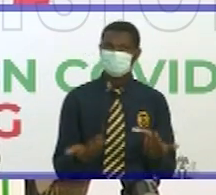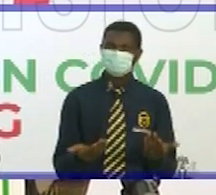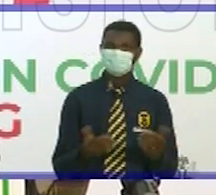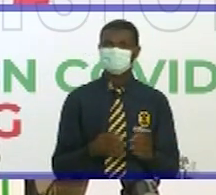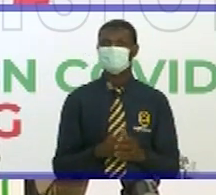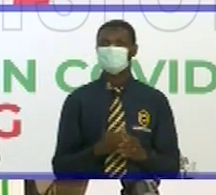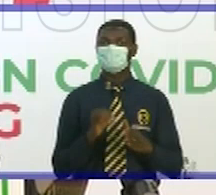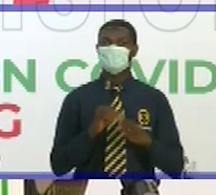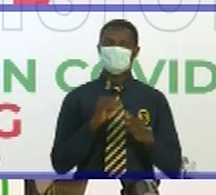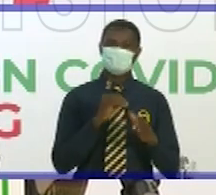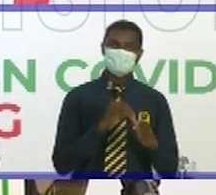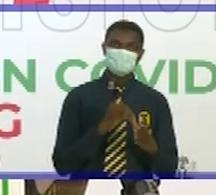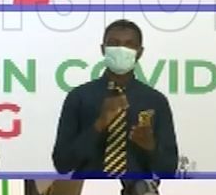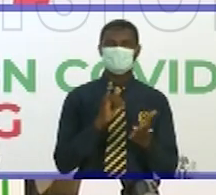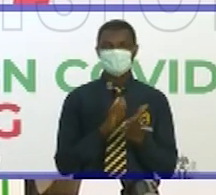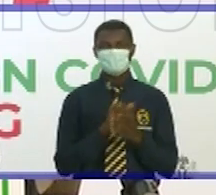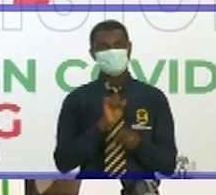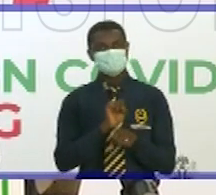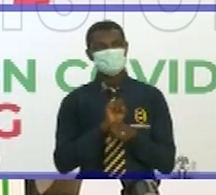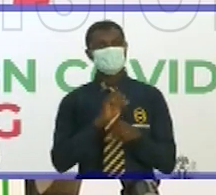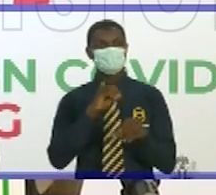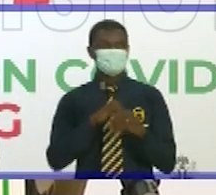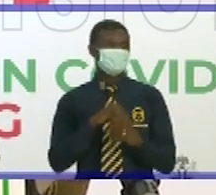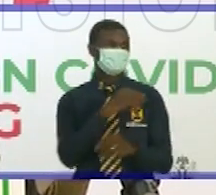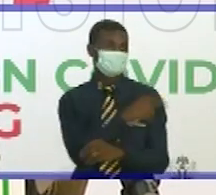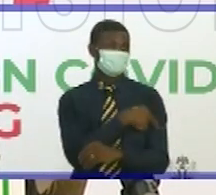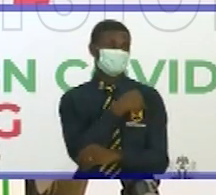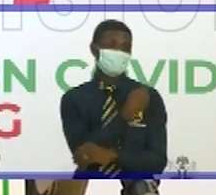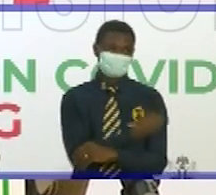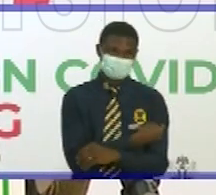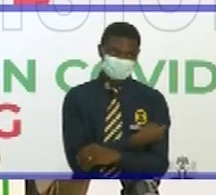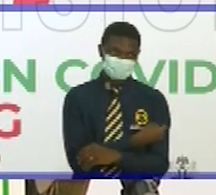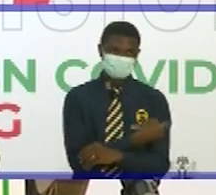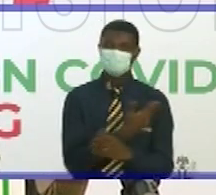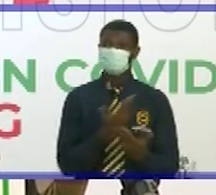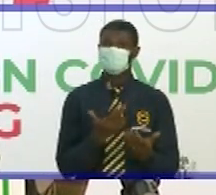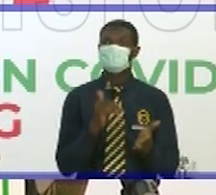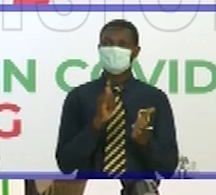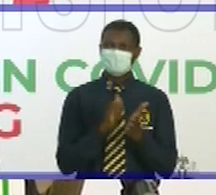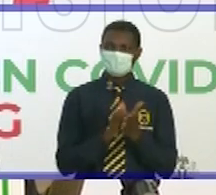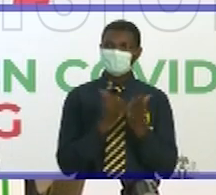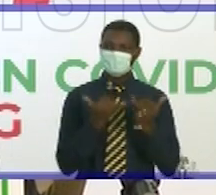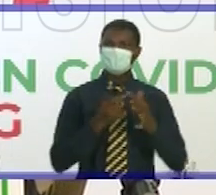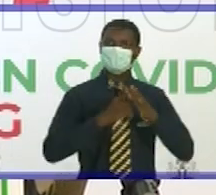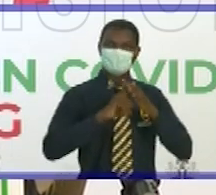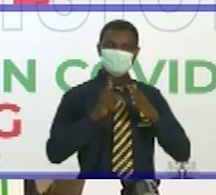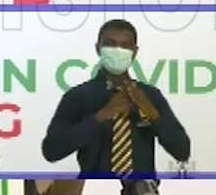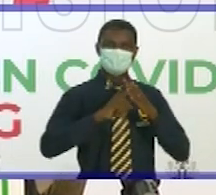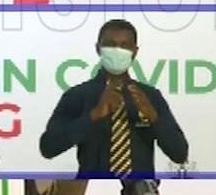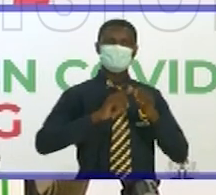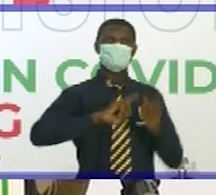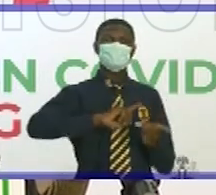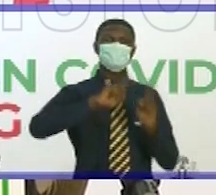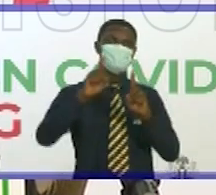won le wa ni kon sa wa ni bi ise eto ilera ti won kuro ni lo papa julo awon